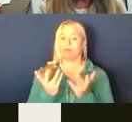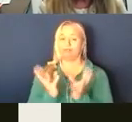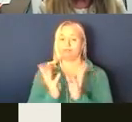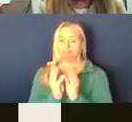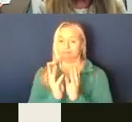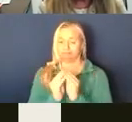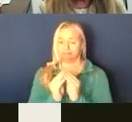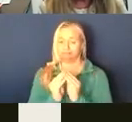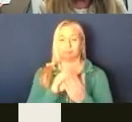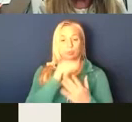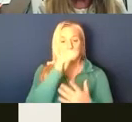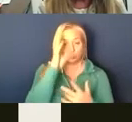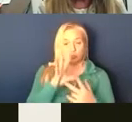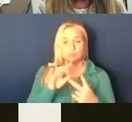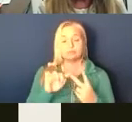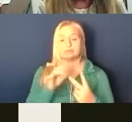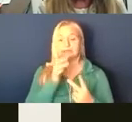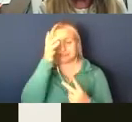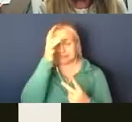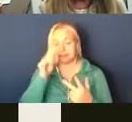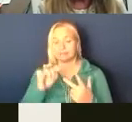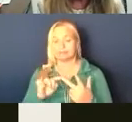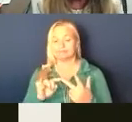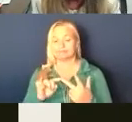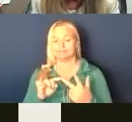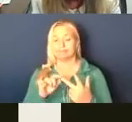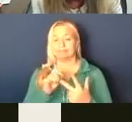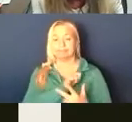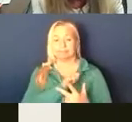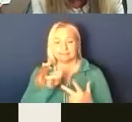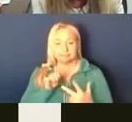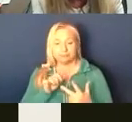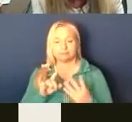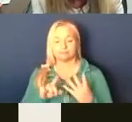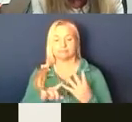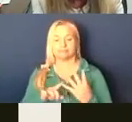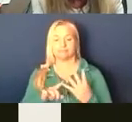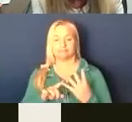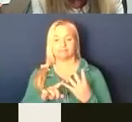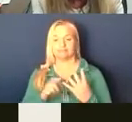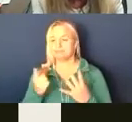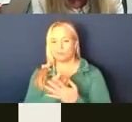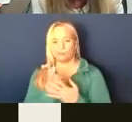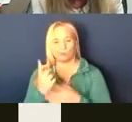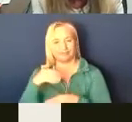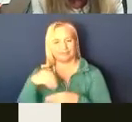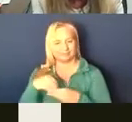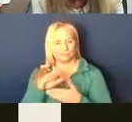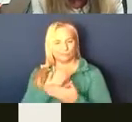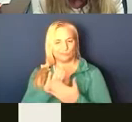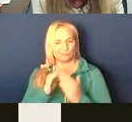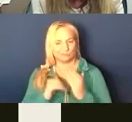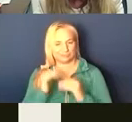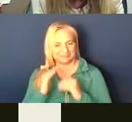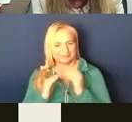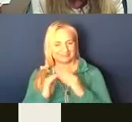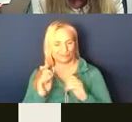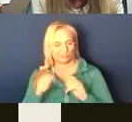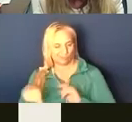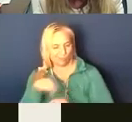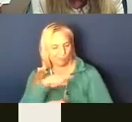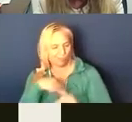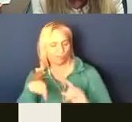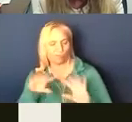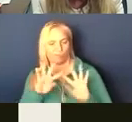that includes parents, that includes administrators and everyone in the school building, and really evaluating